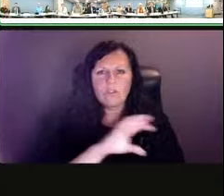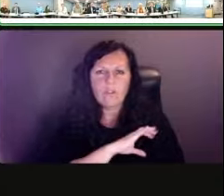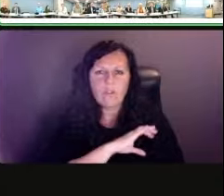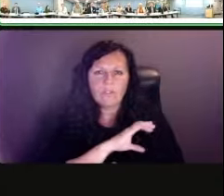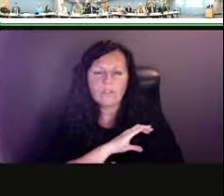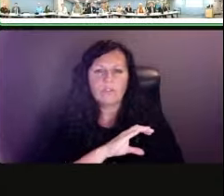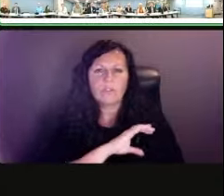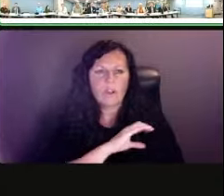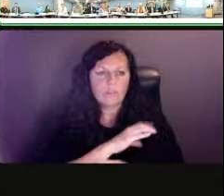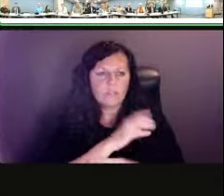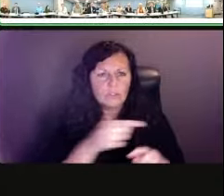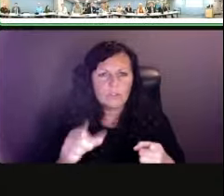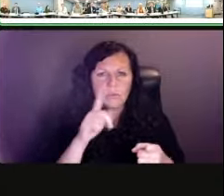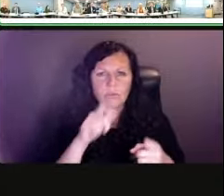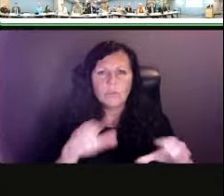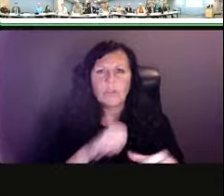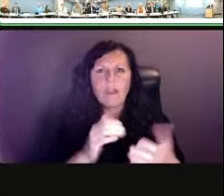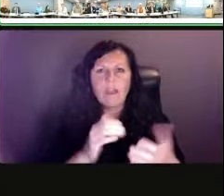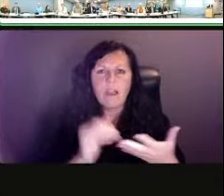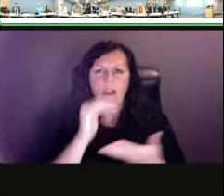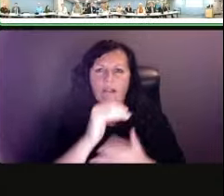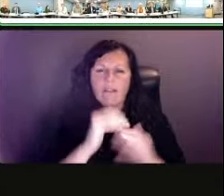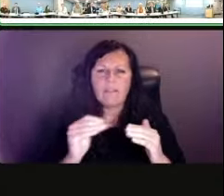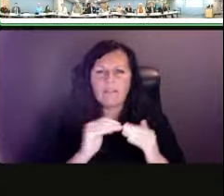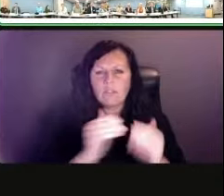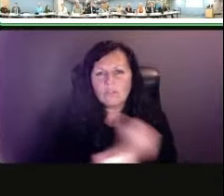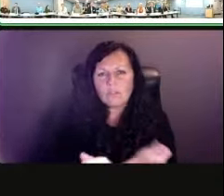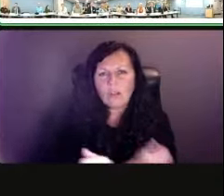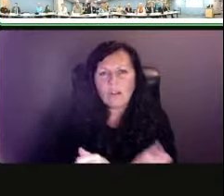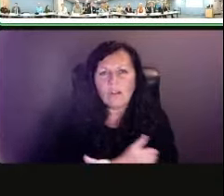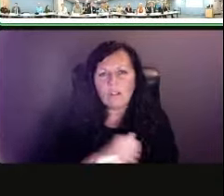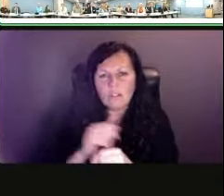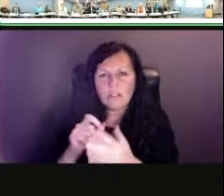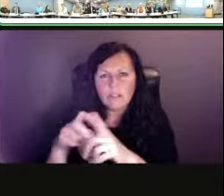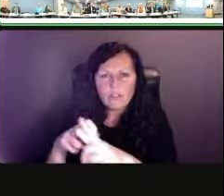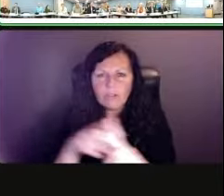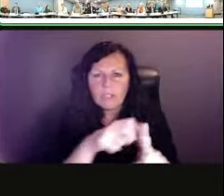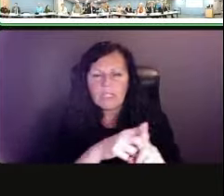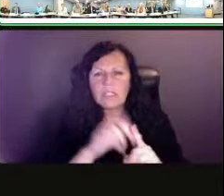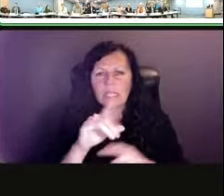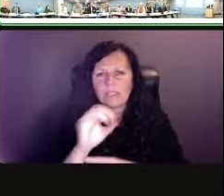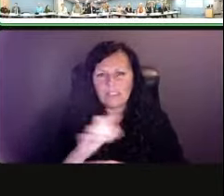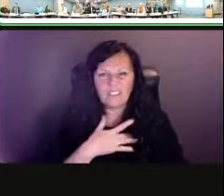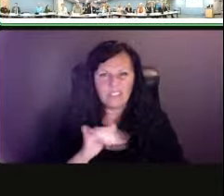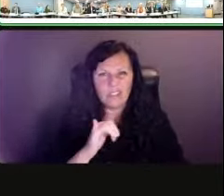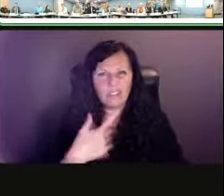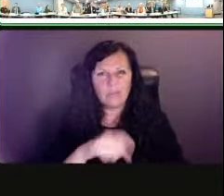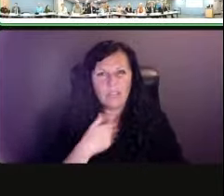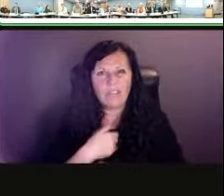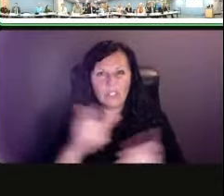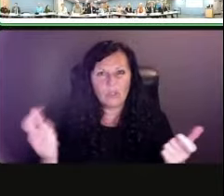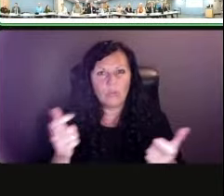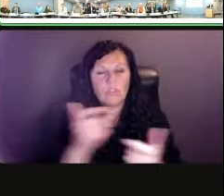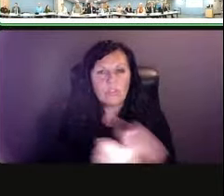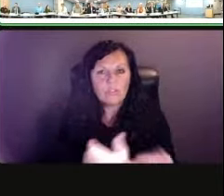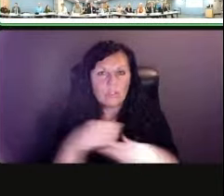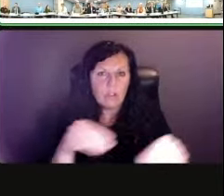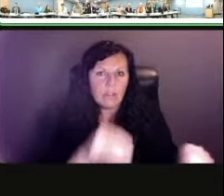that do the high level drug trafficking cases. I mean, we have a huge drug trafficking problem here.